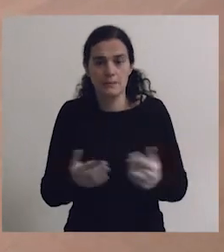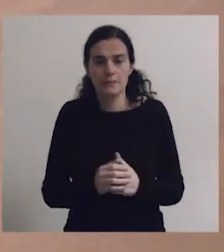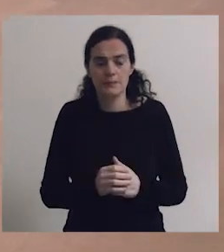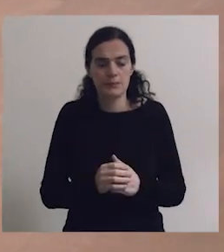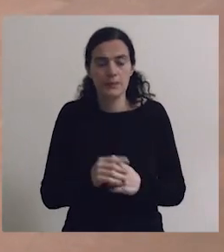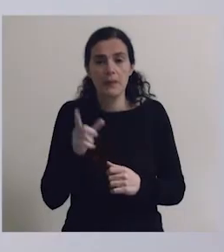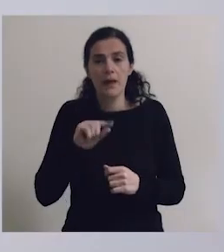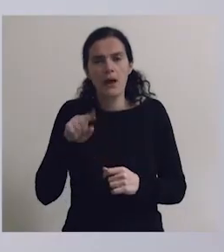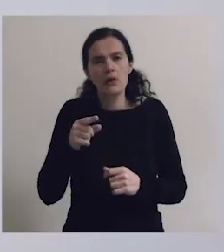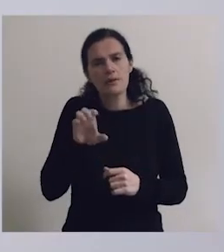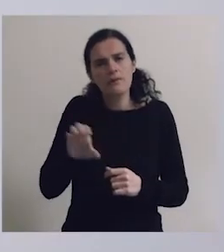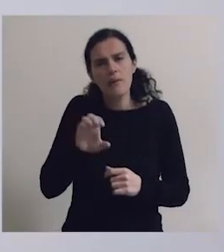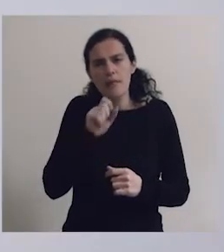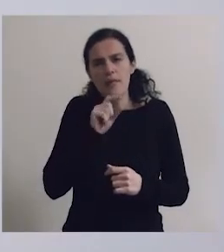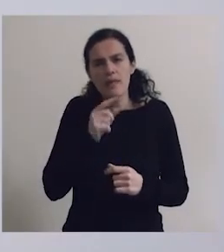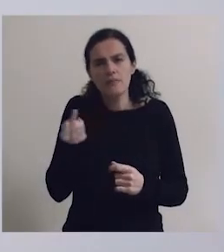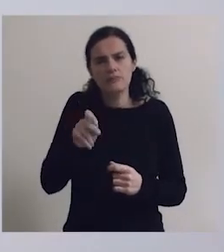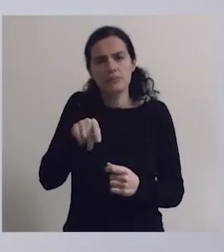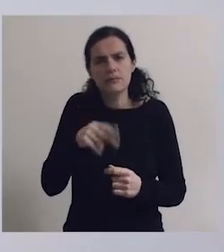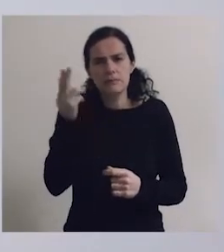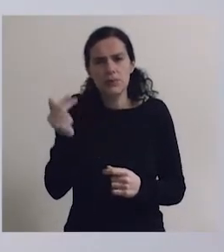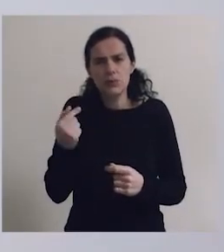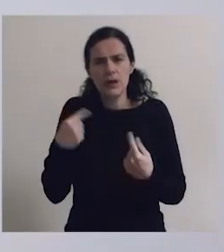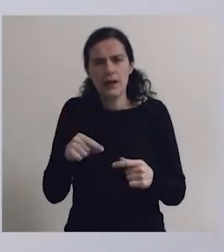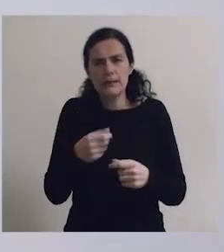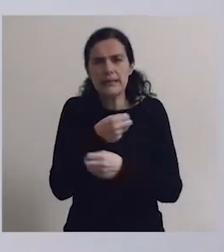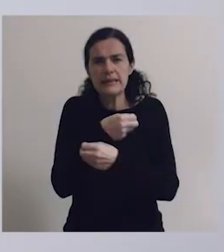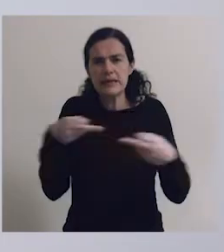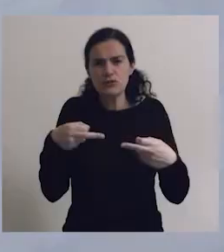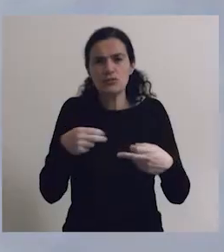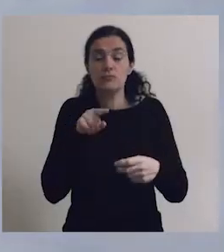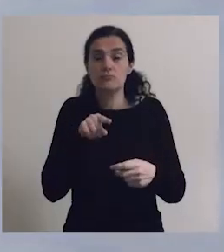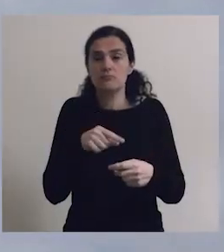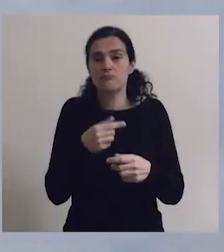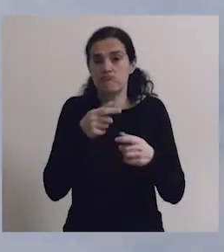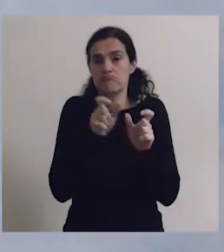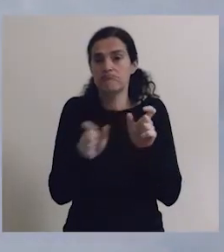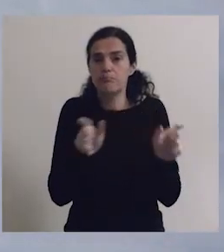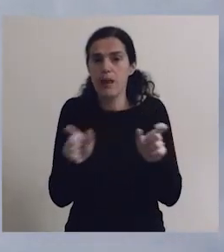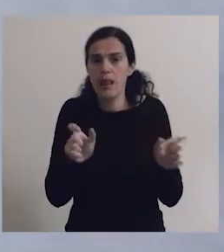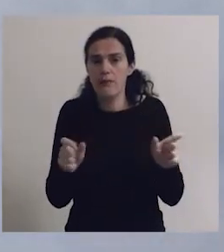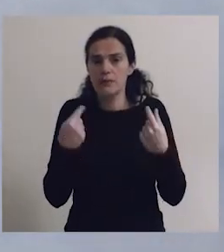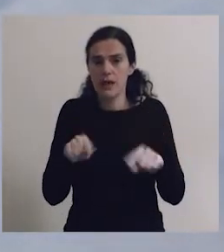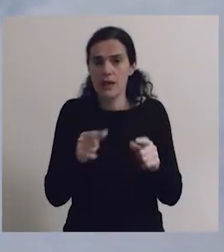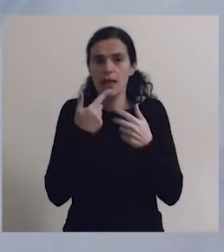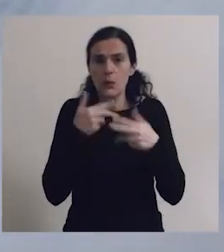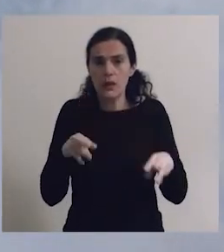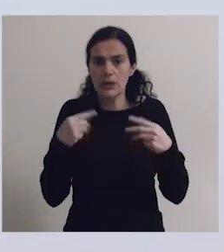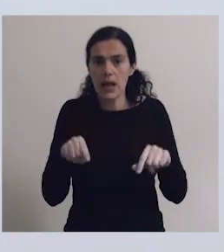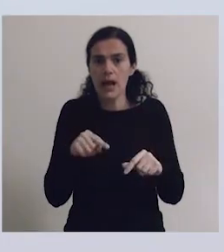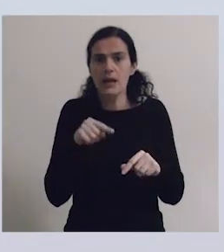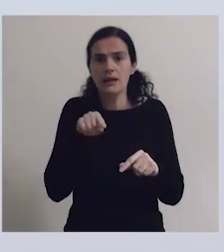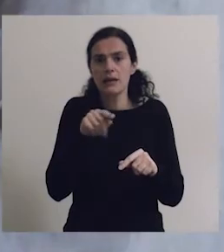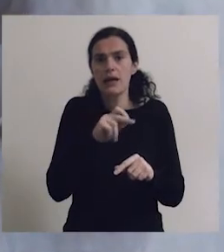of what it is. Then there is another dimension that appears in this painting. Text, language. You have actually